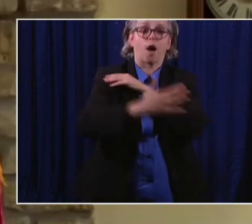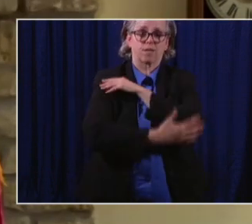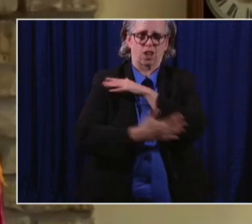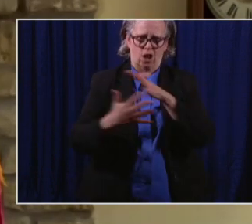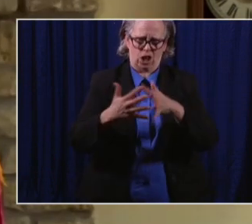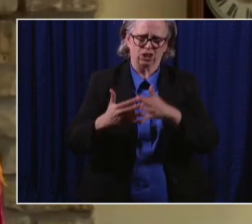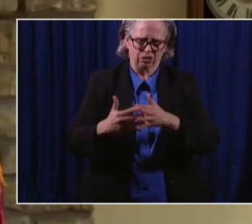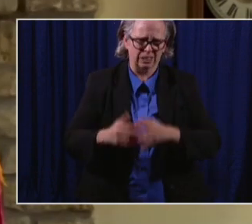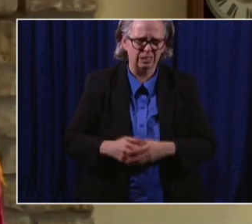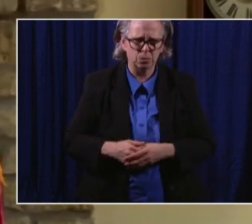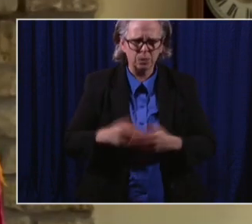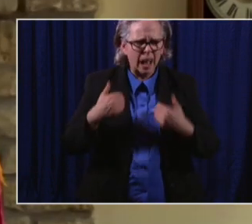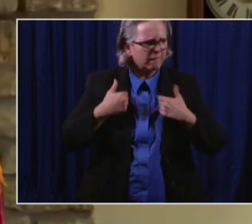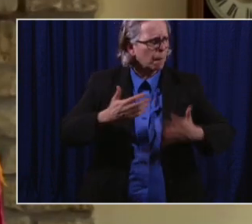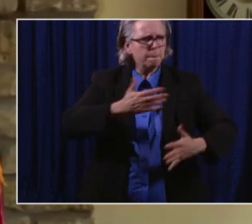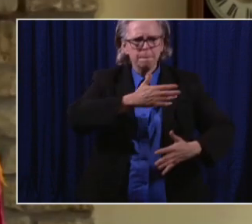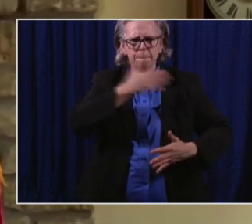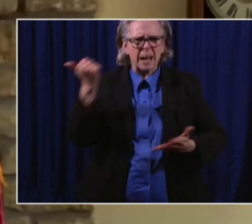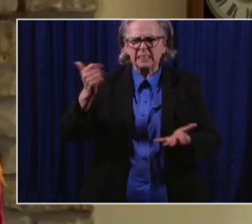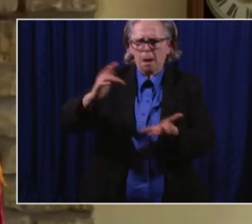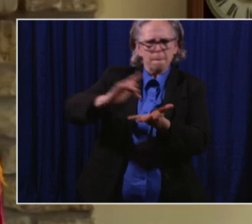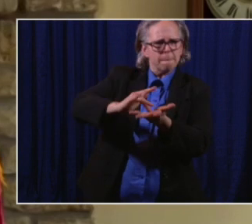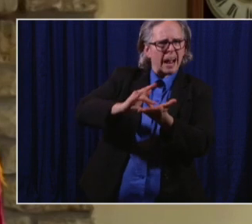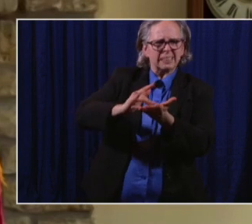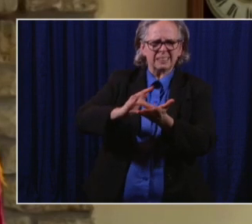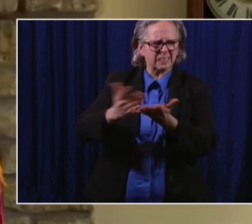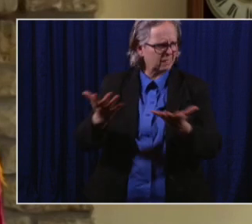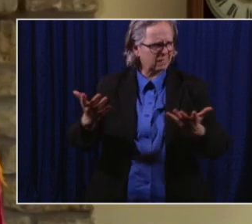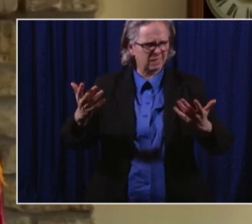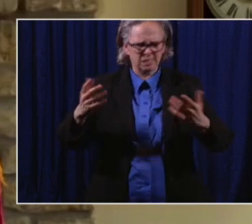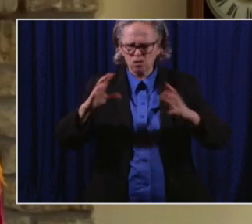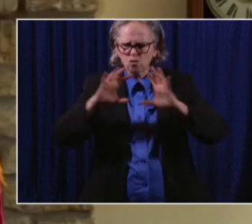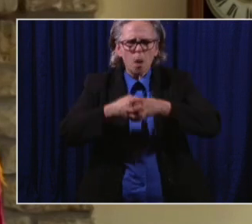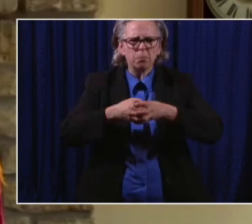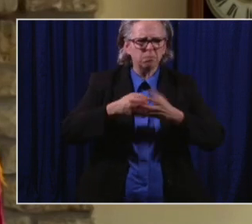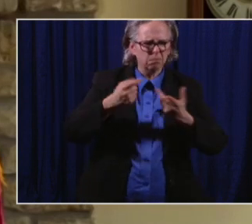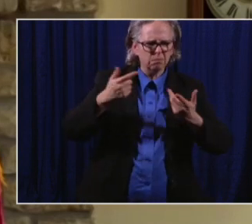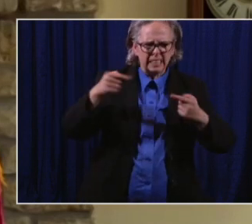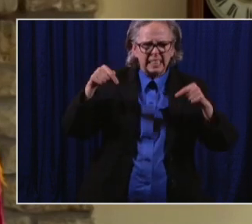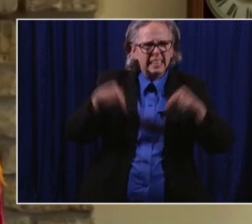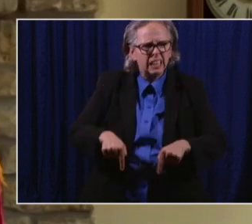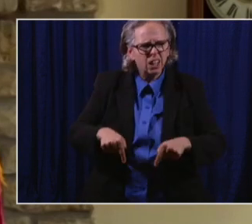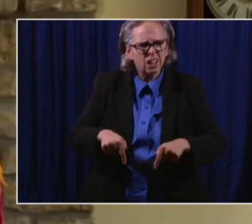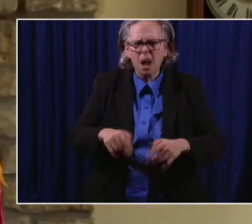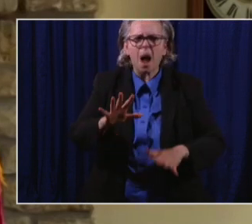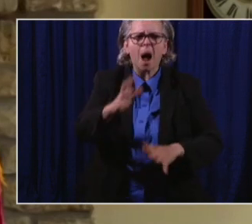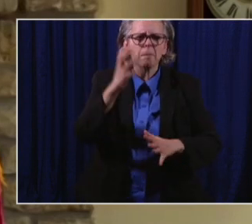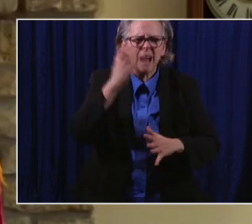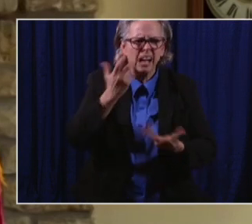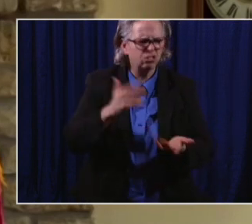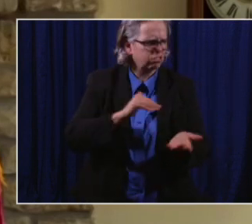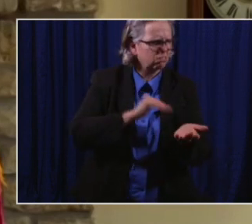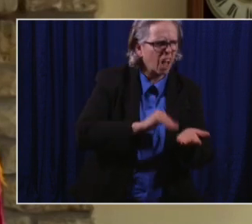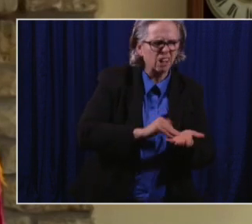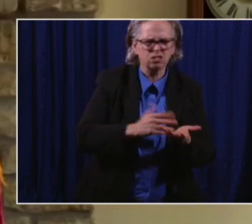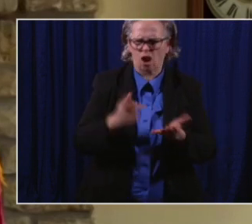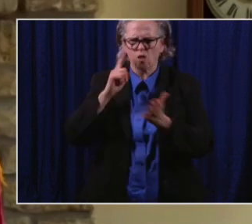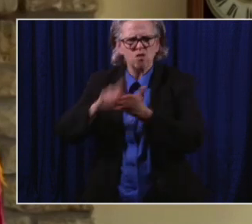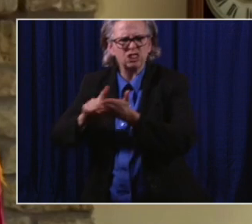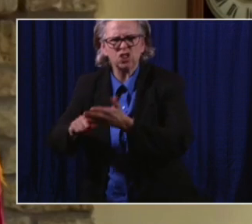medical institutions in the state of Ohio and some of the most amazing doctors and researchers. So we are